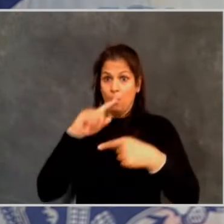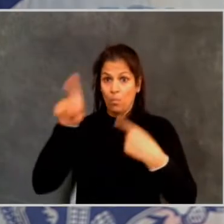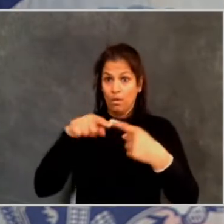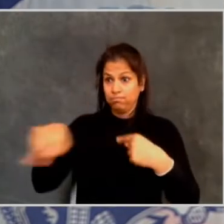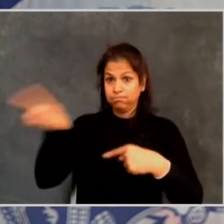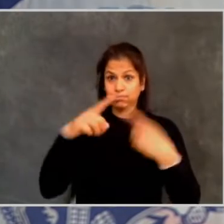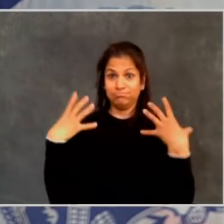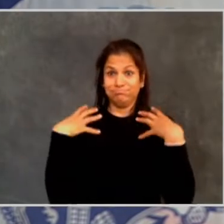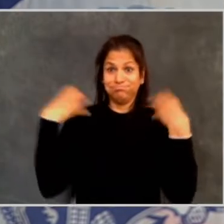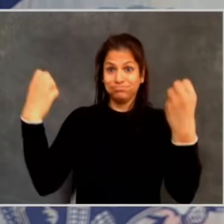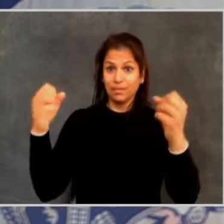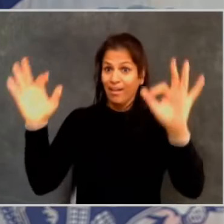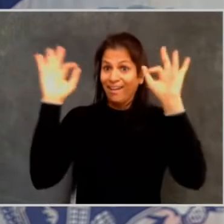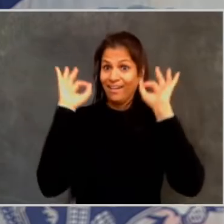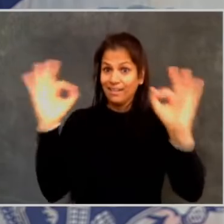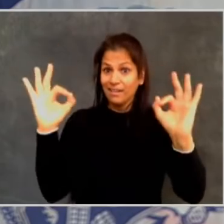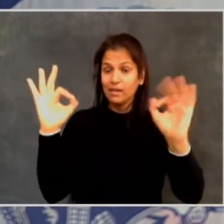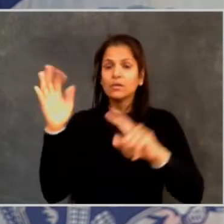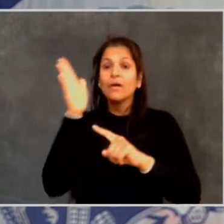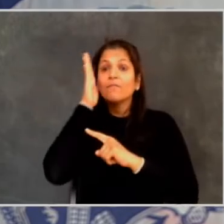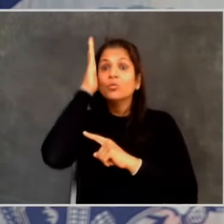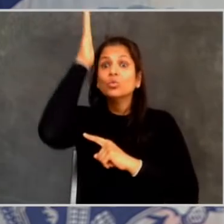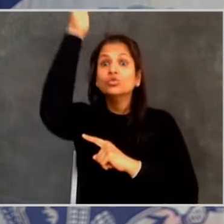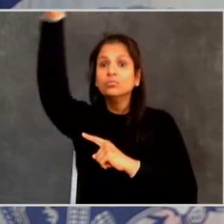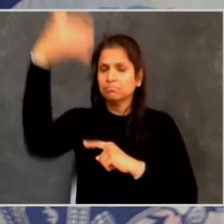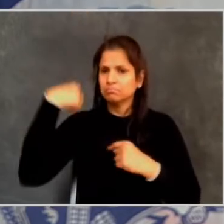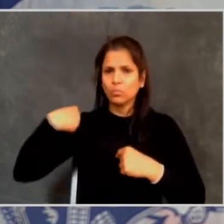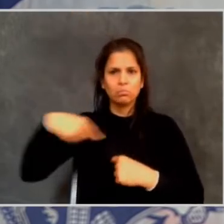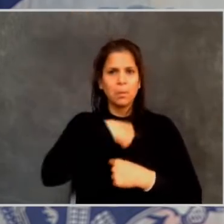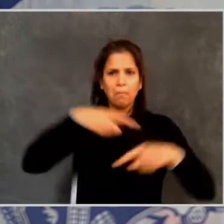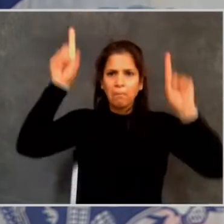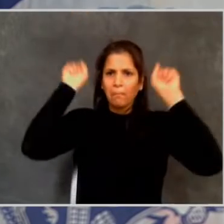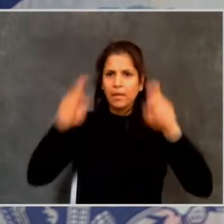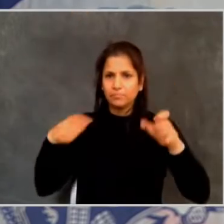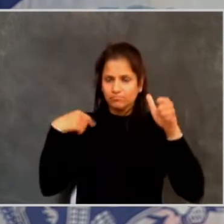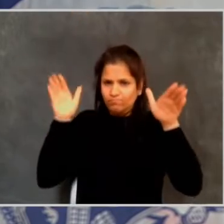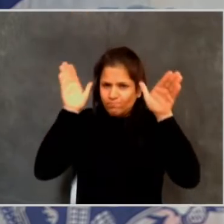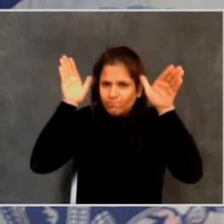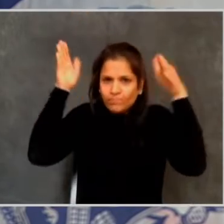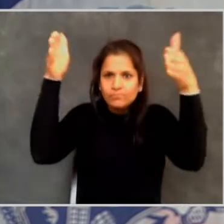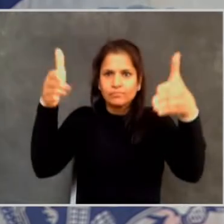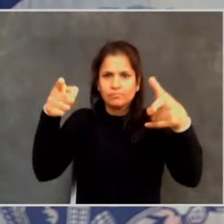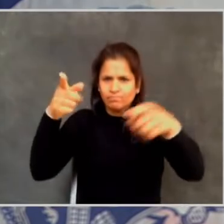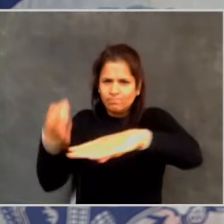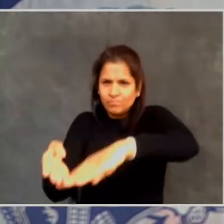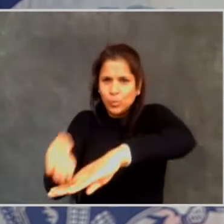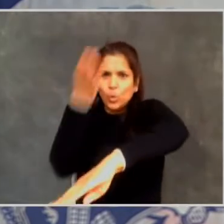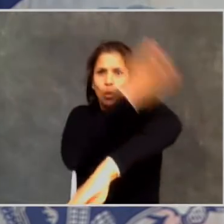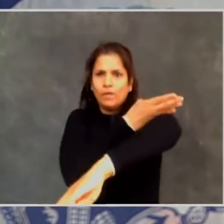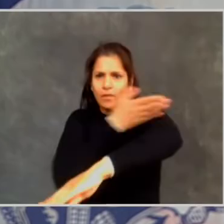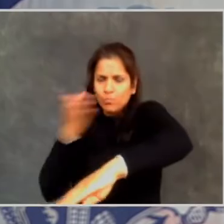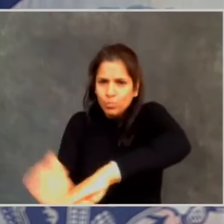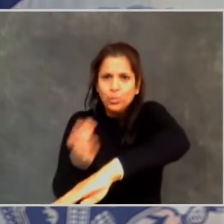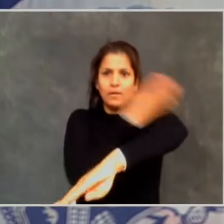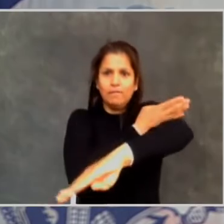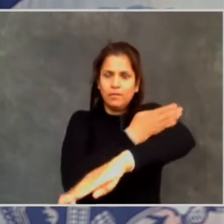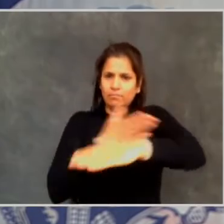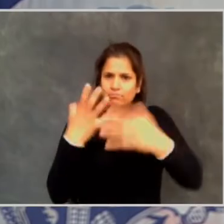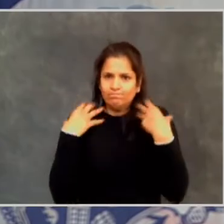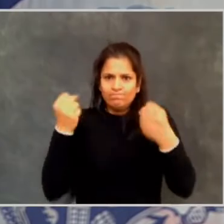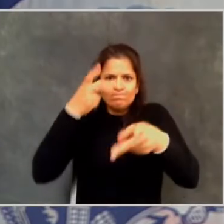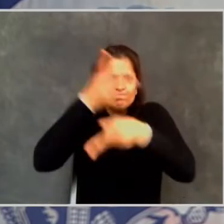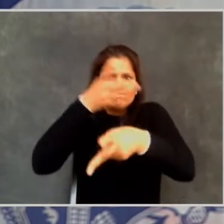that our nation has still not come to grips with the fact that healthcare is provided so unevenly